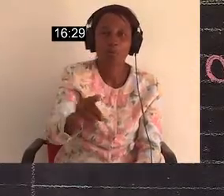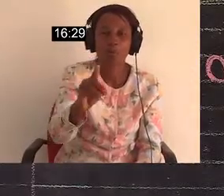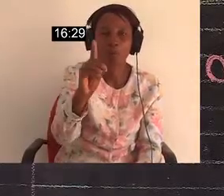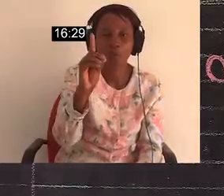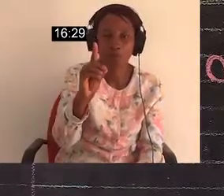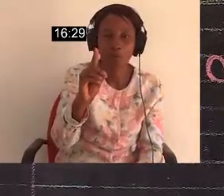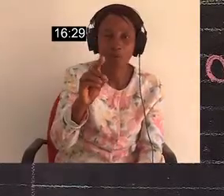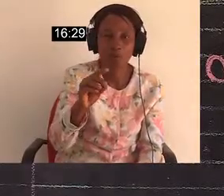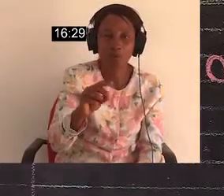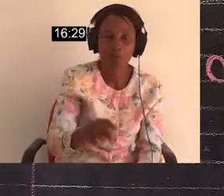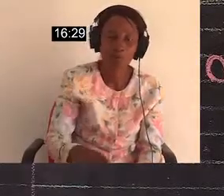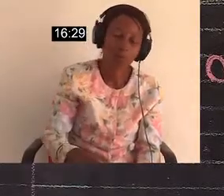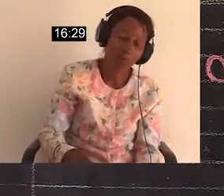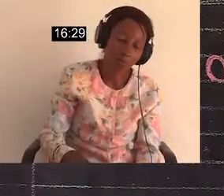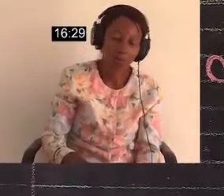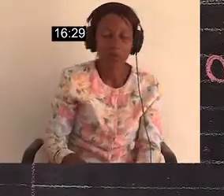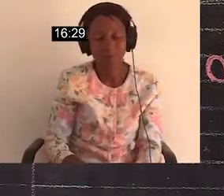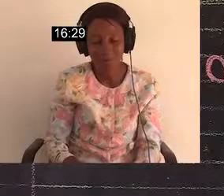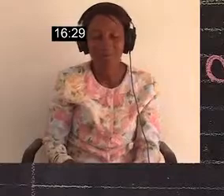Good. Nod.